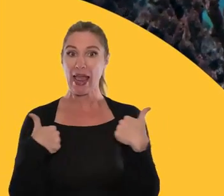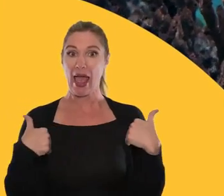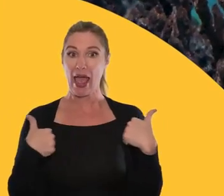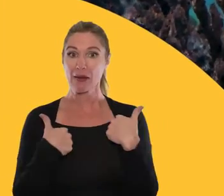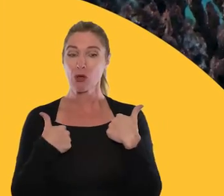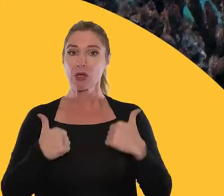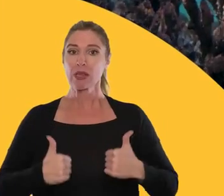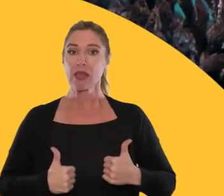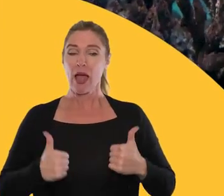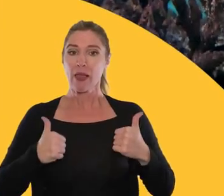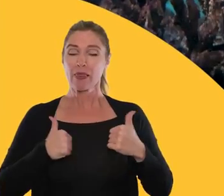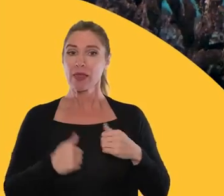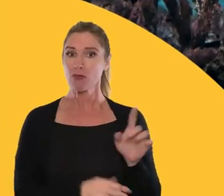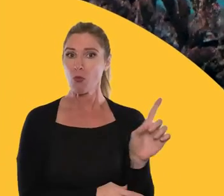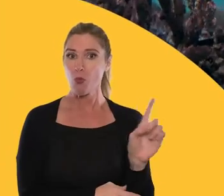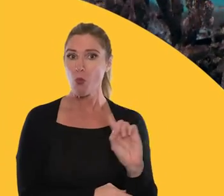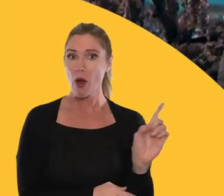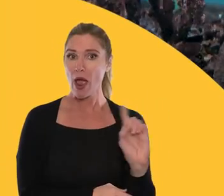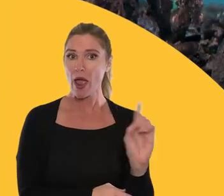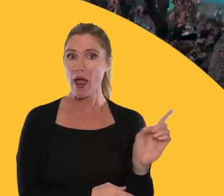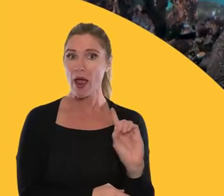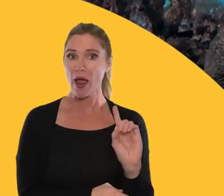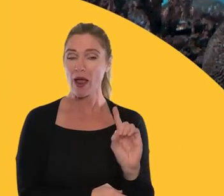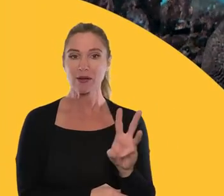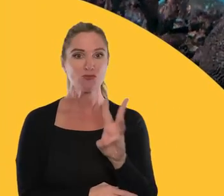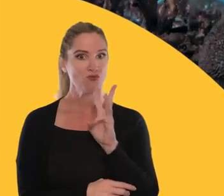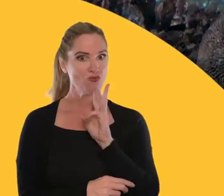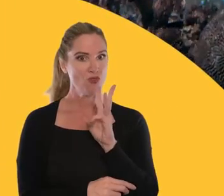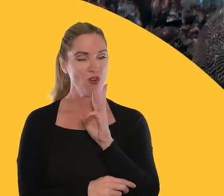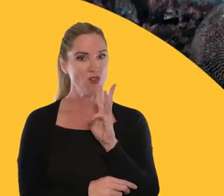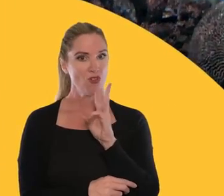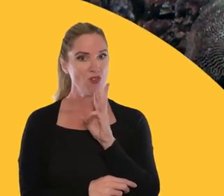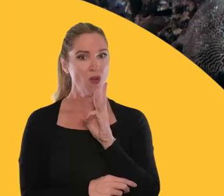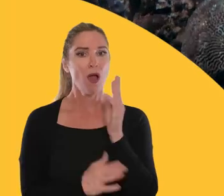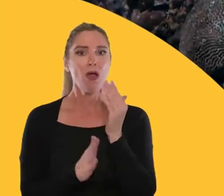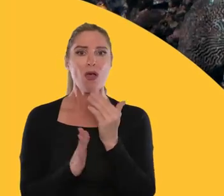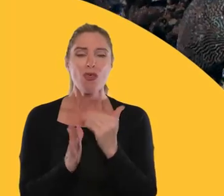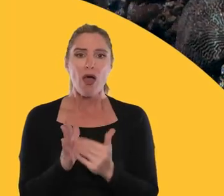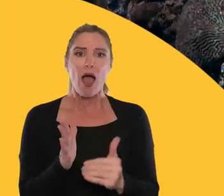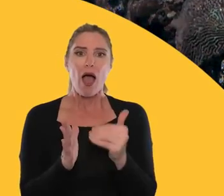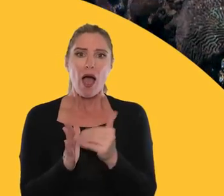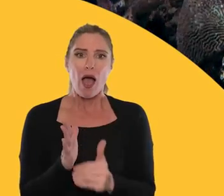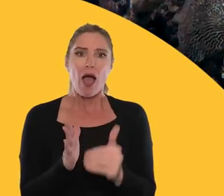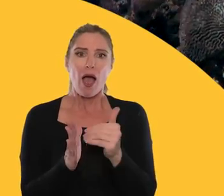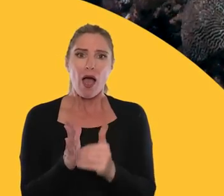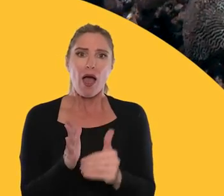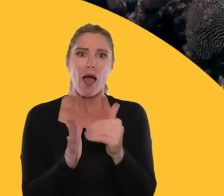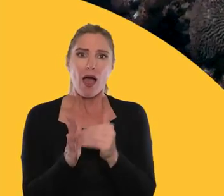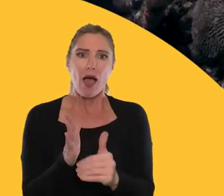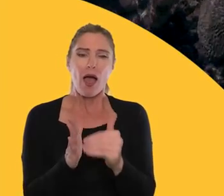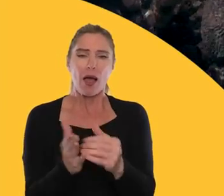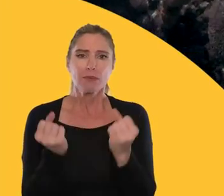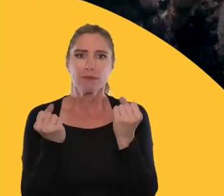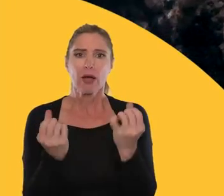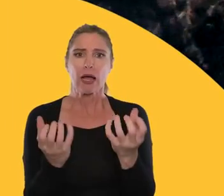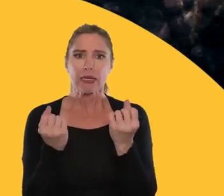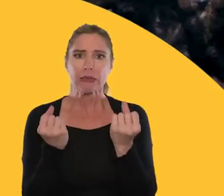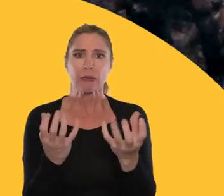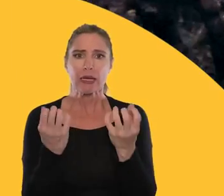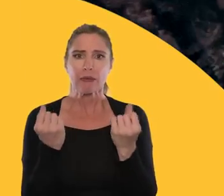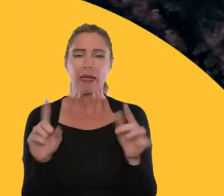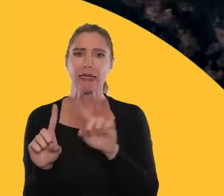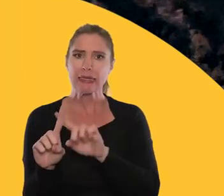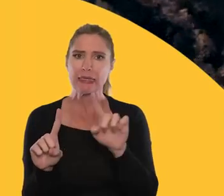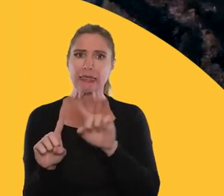Fish are a group of animals that live in the water. There are thousands of